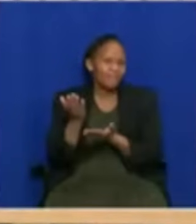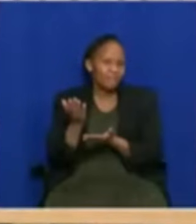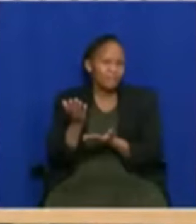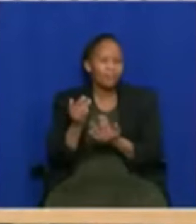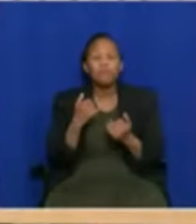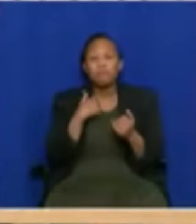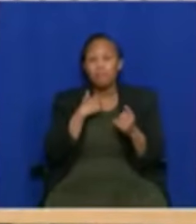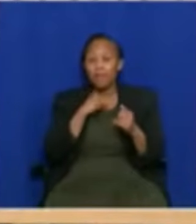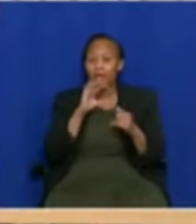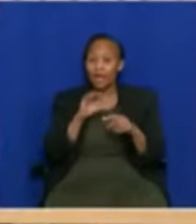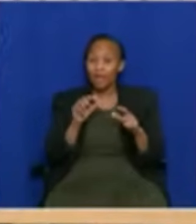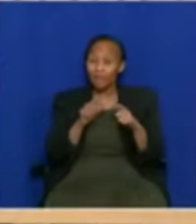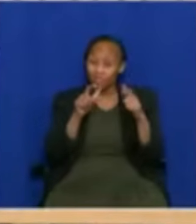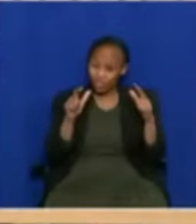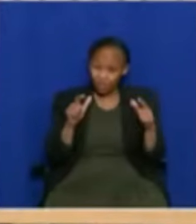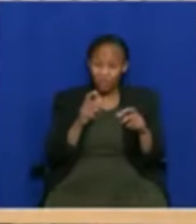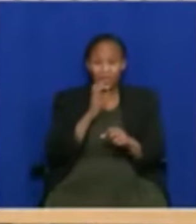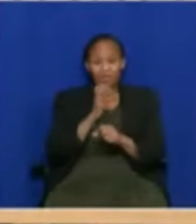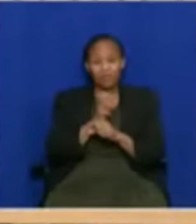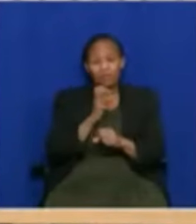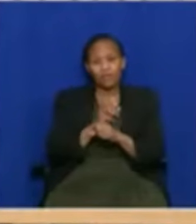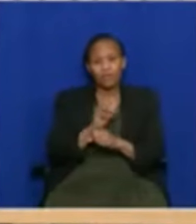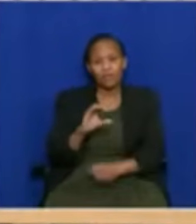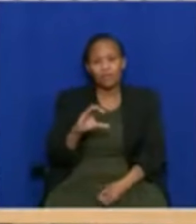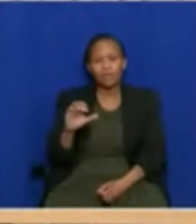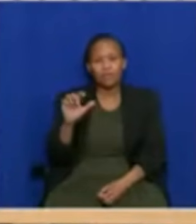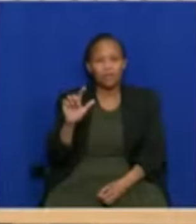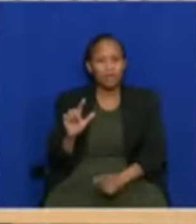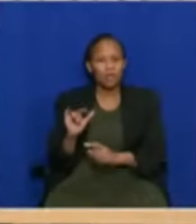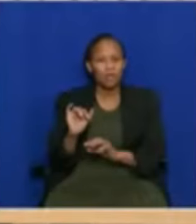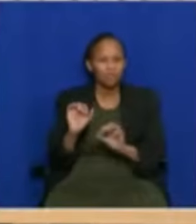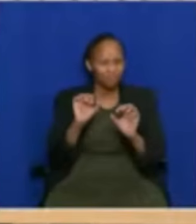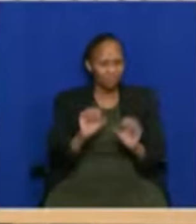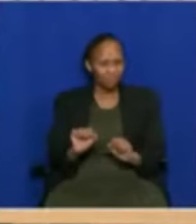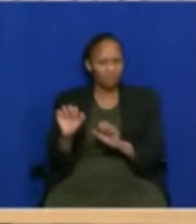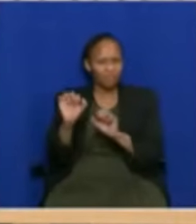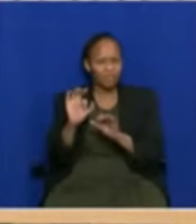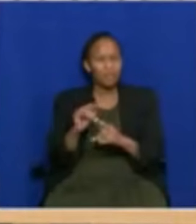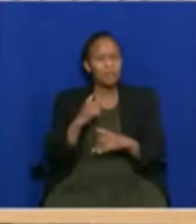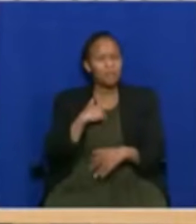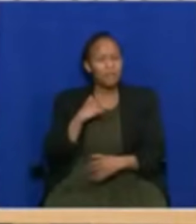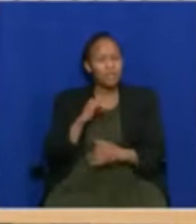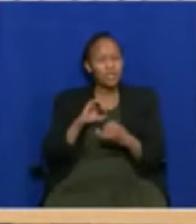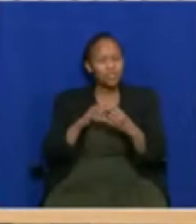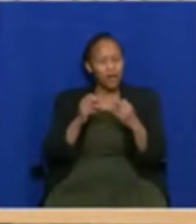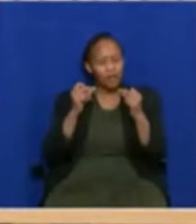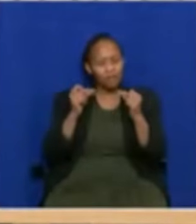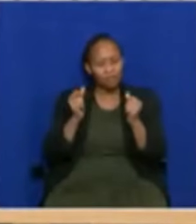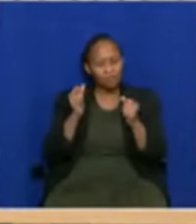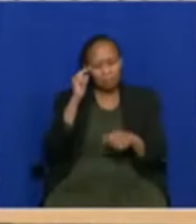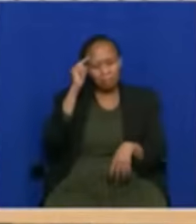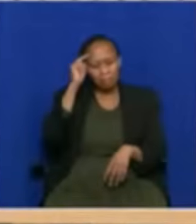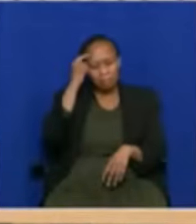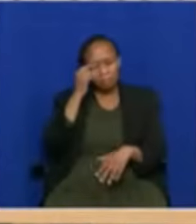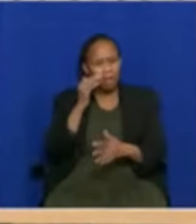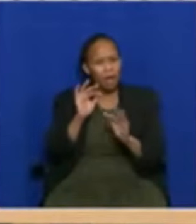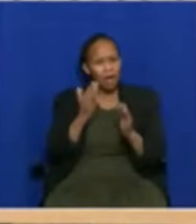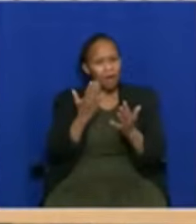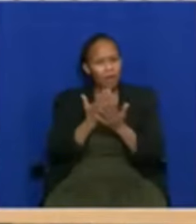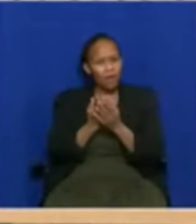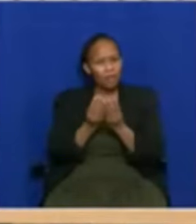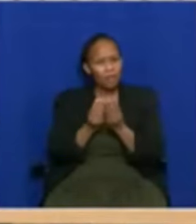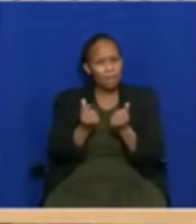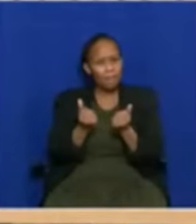as the Colonel was speaking, I was trying to think very fast if there's a solution to the problem. The problem is the docket as